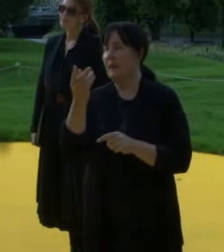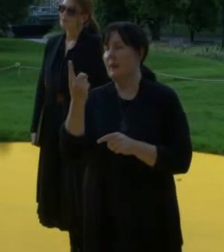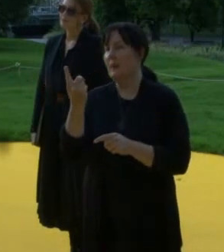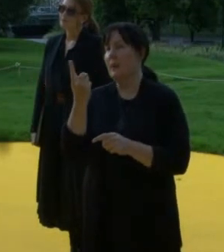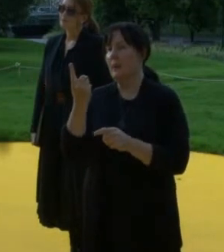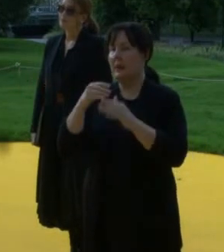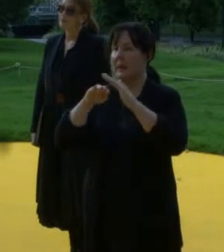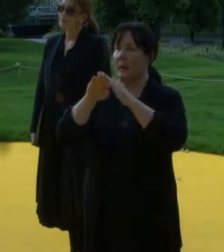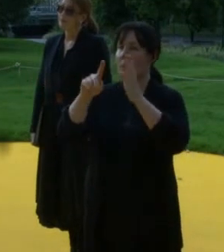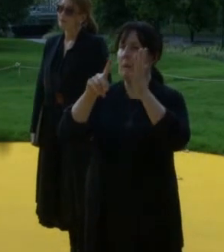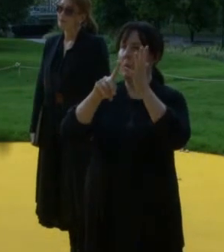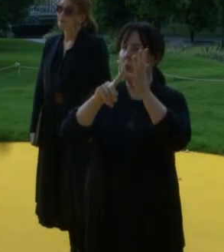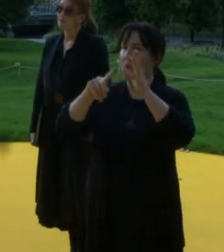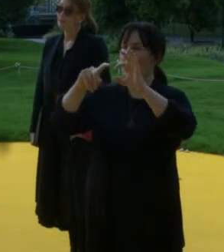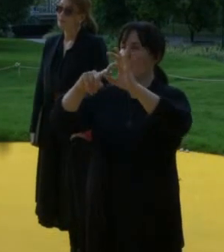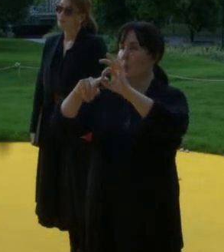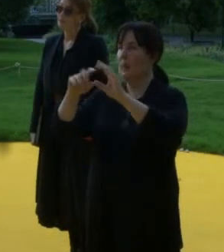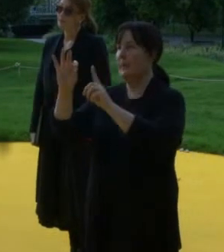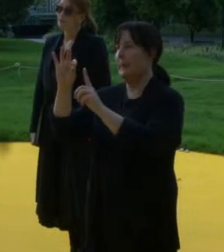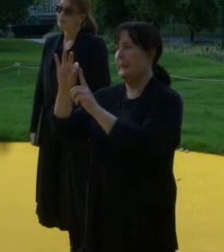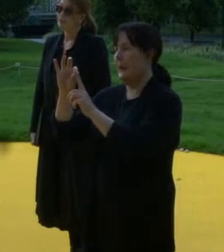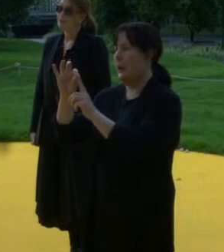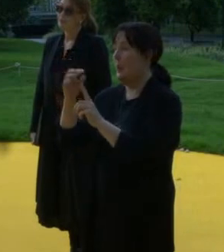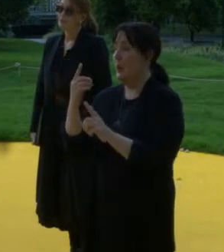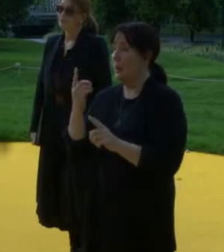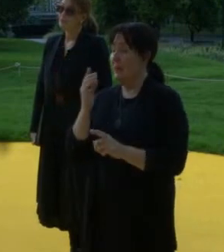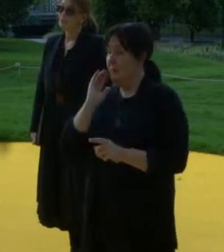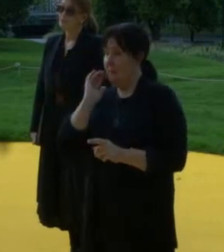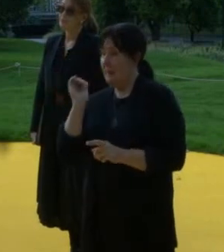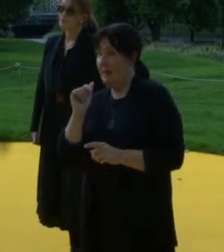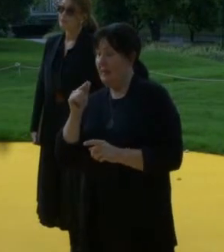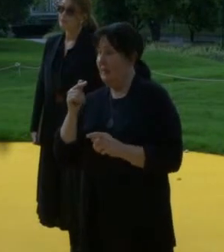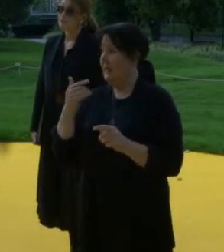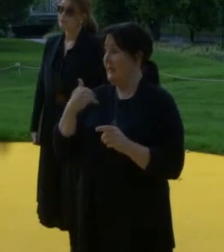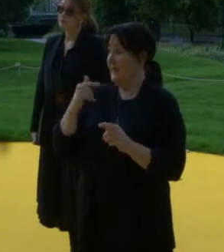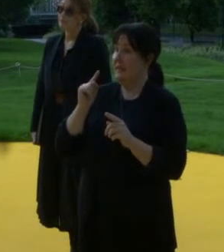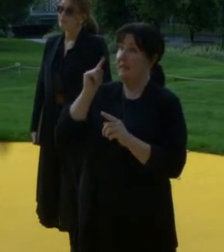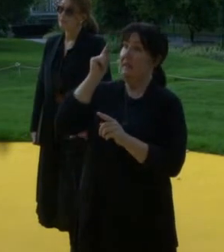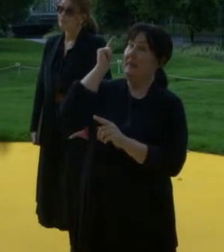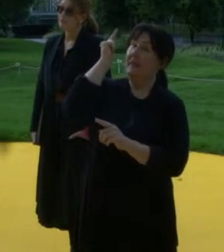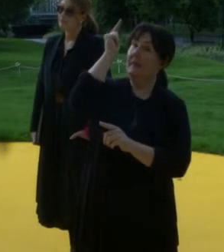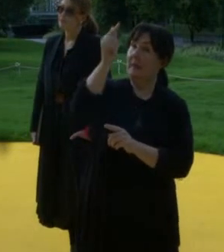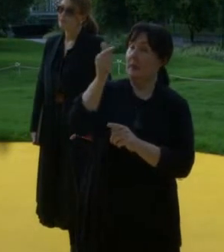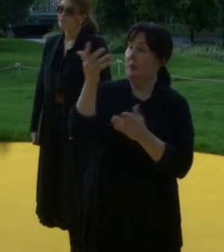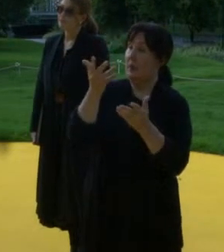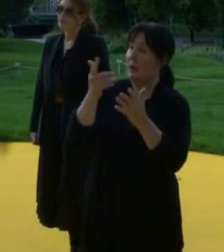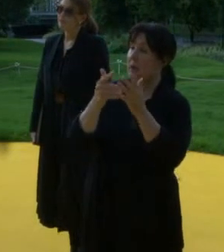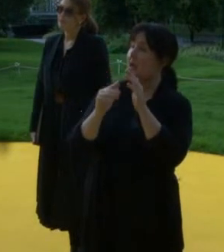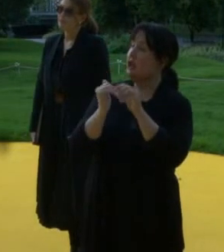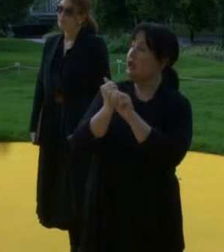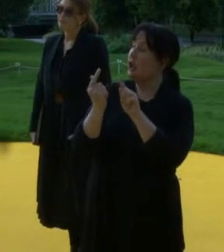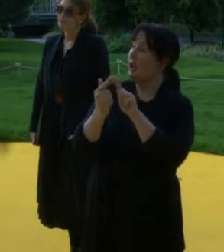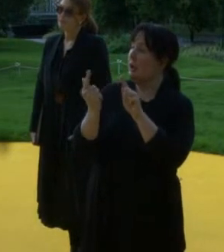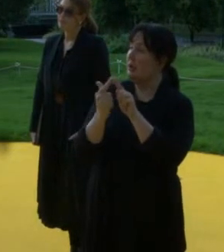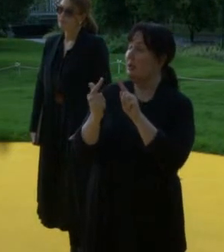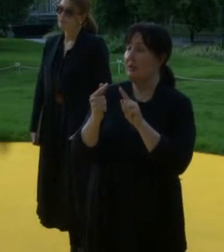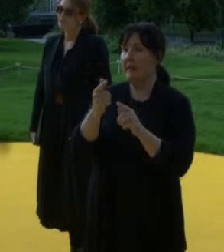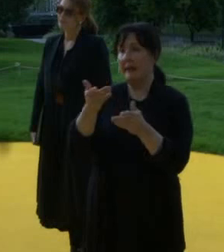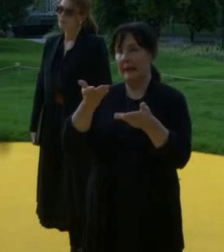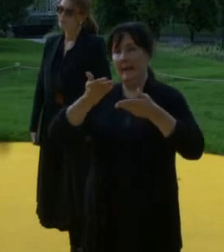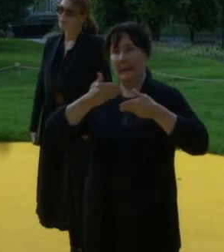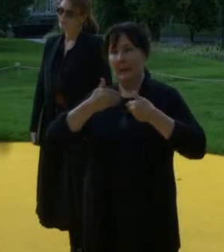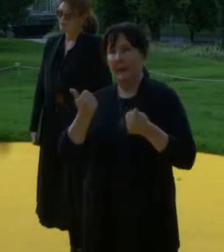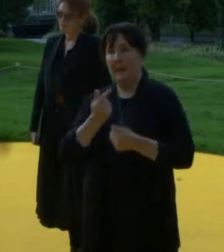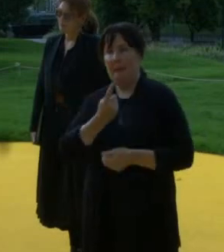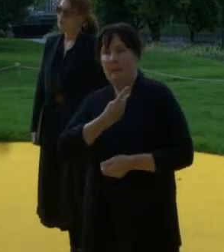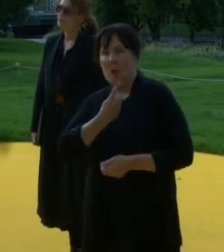at UQP who, despite their remote location from me in Geelong, gave me such personal